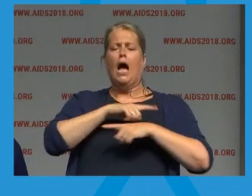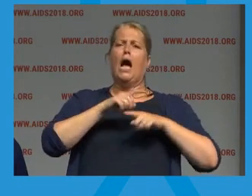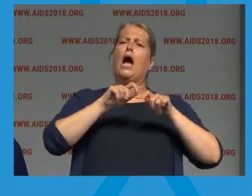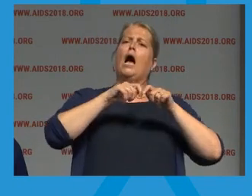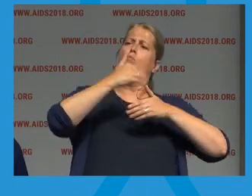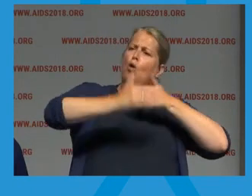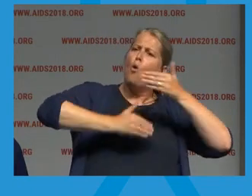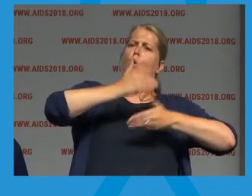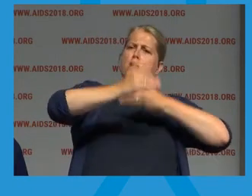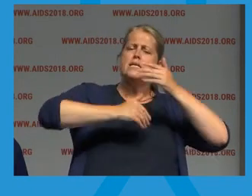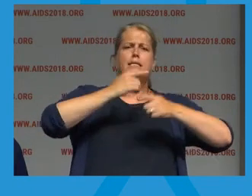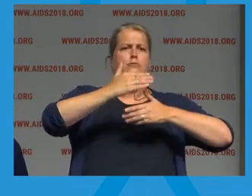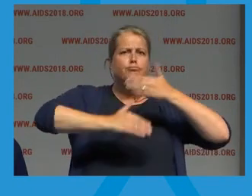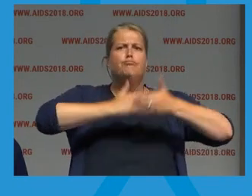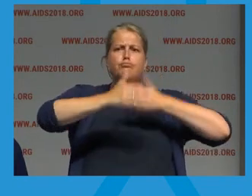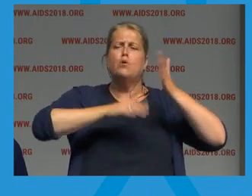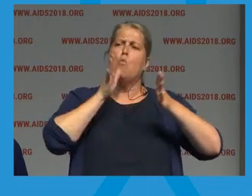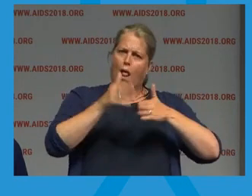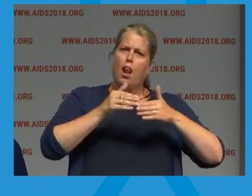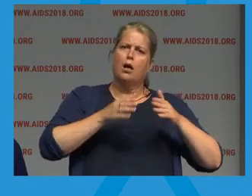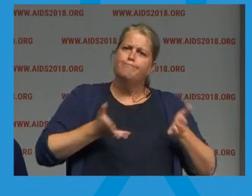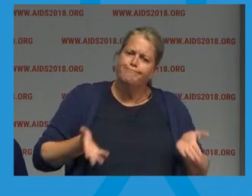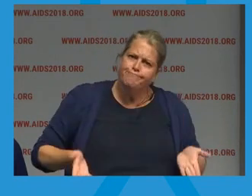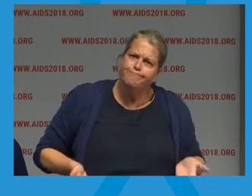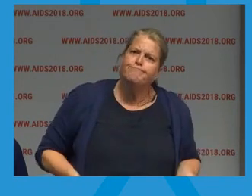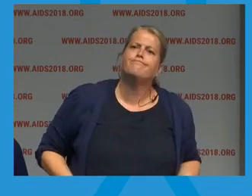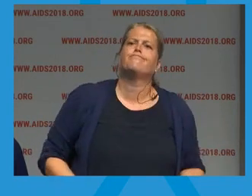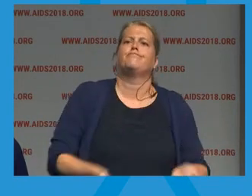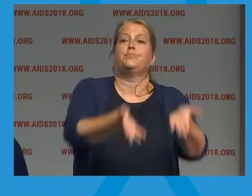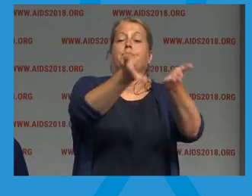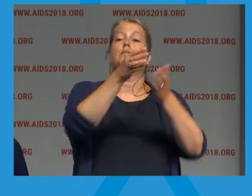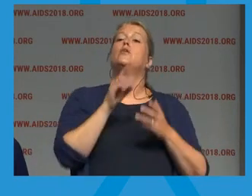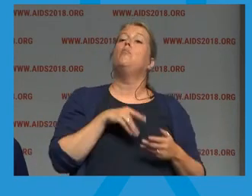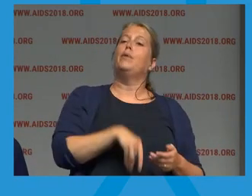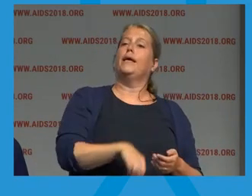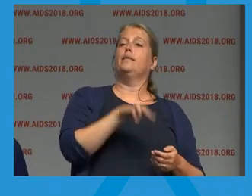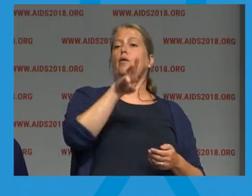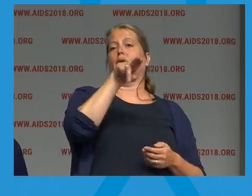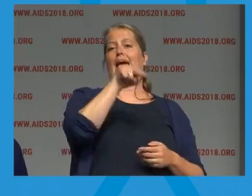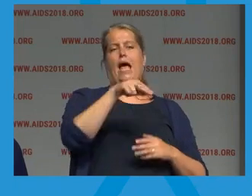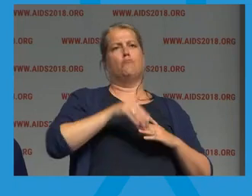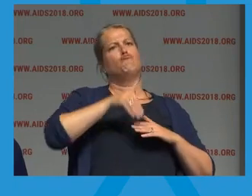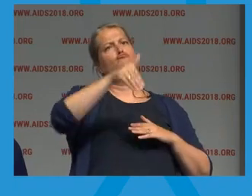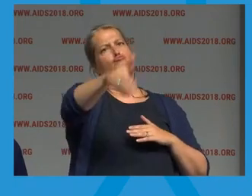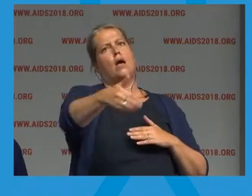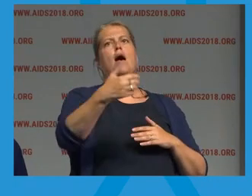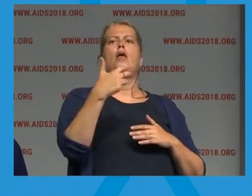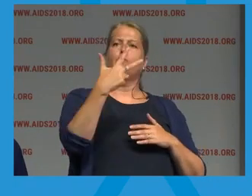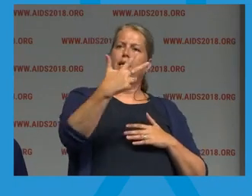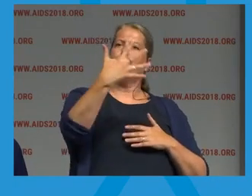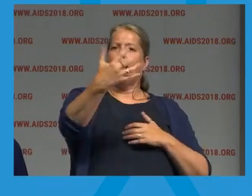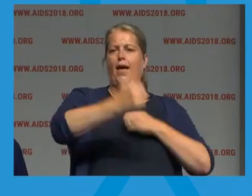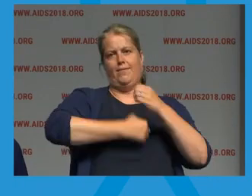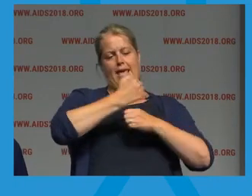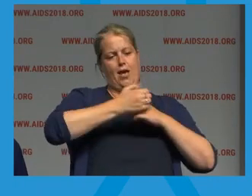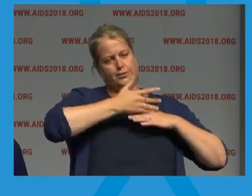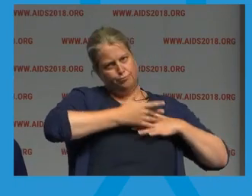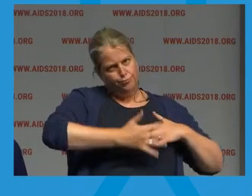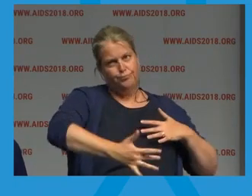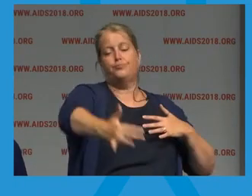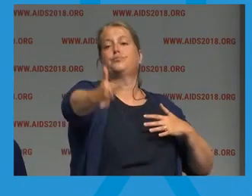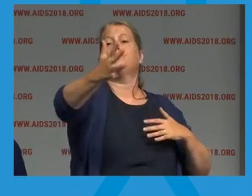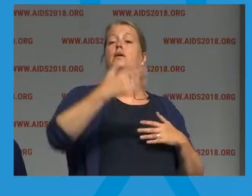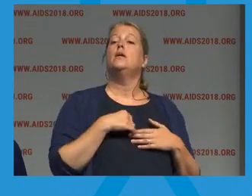will be instituted to shape and guide the efforts of PWN within the next 3 to 5 years.